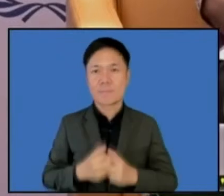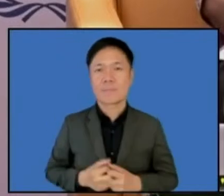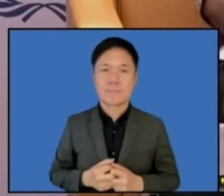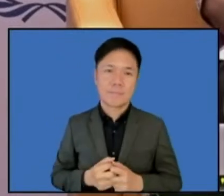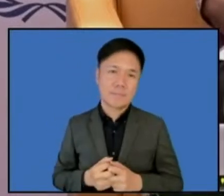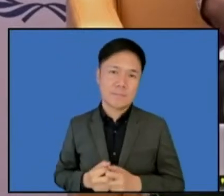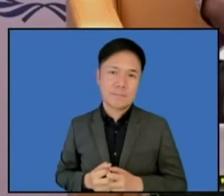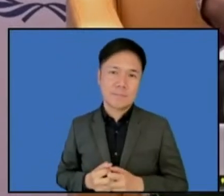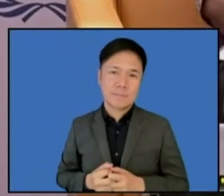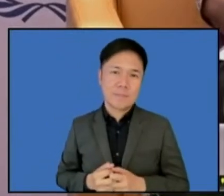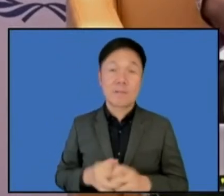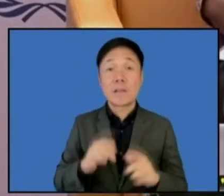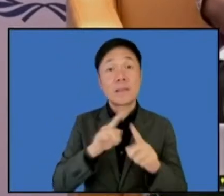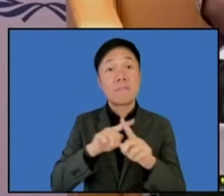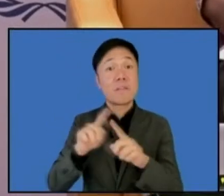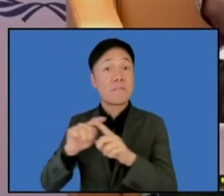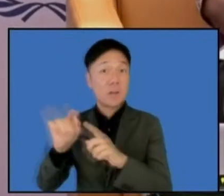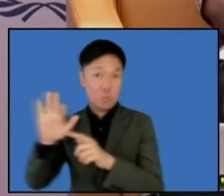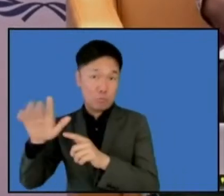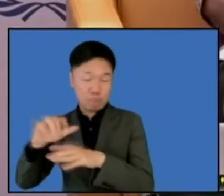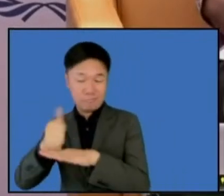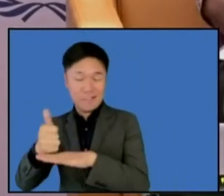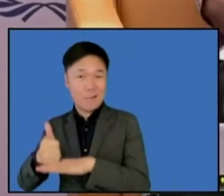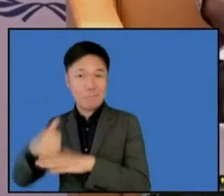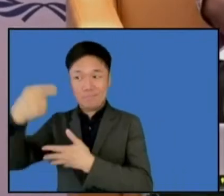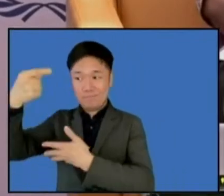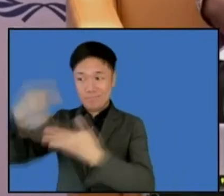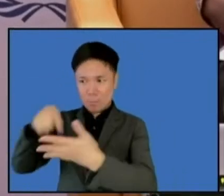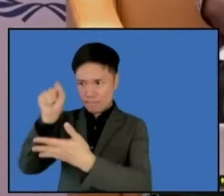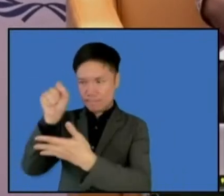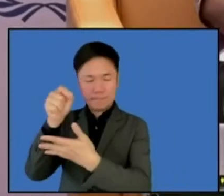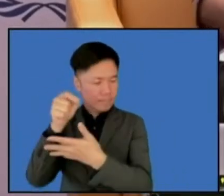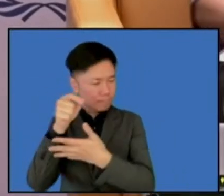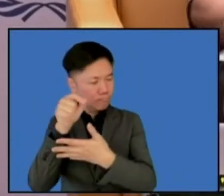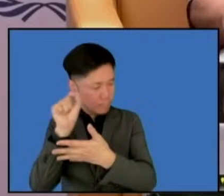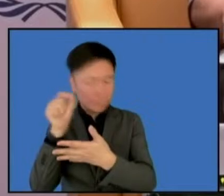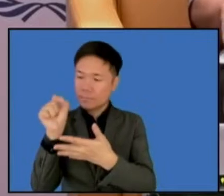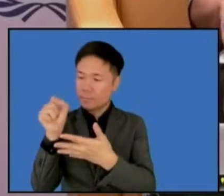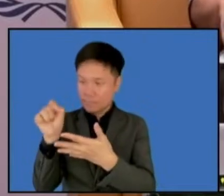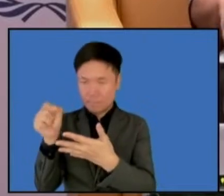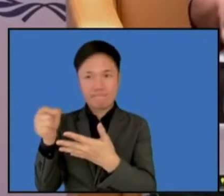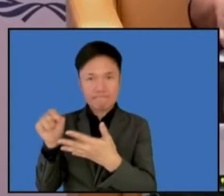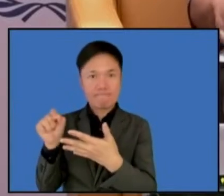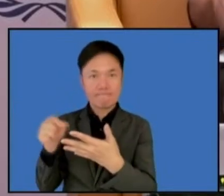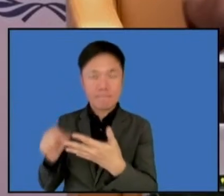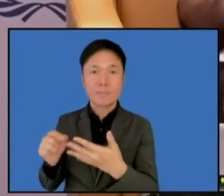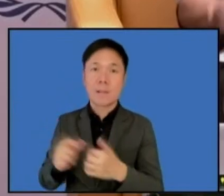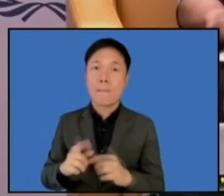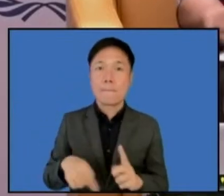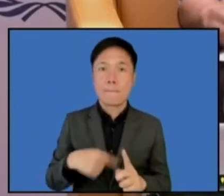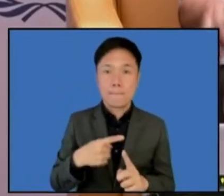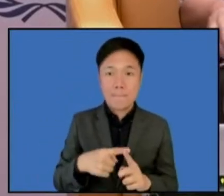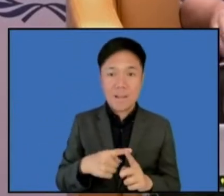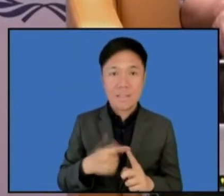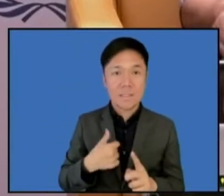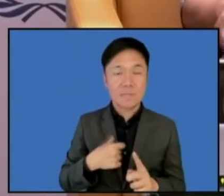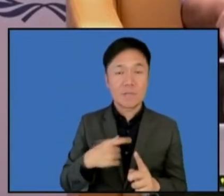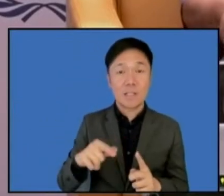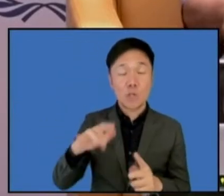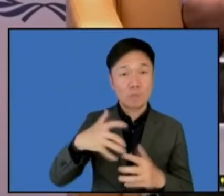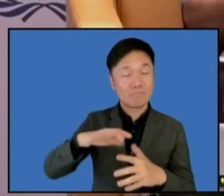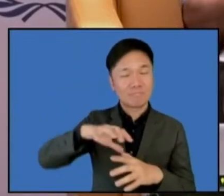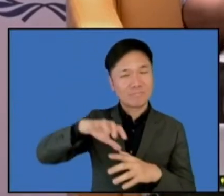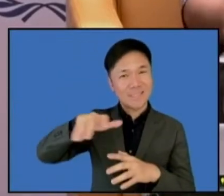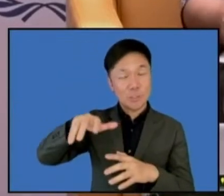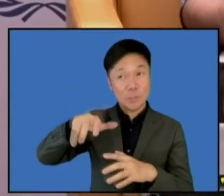but also how you cooperate at multilateral, regional, bilateral, and national, and then subnational level, which is indeed